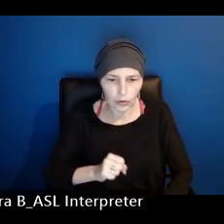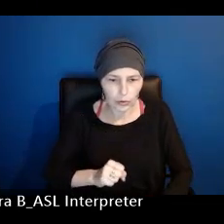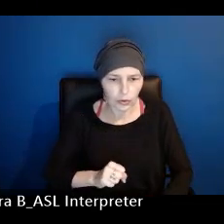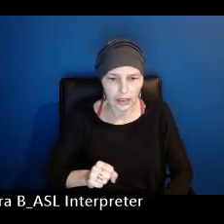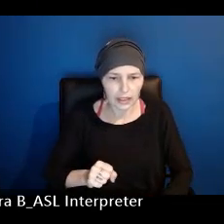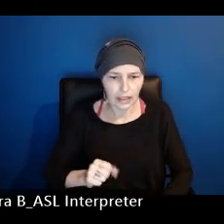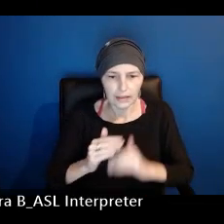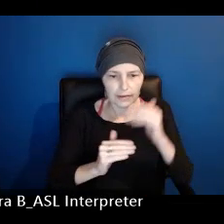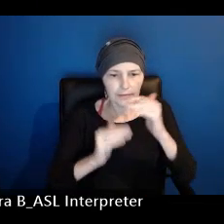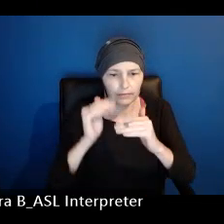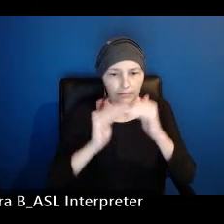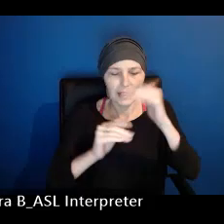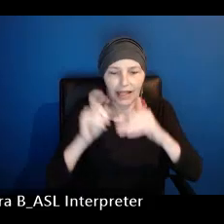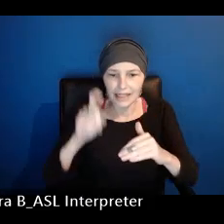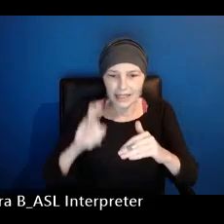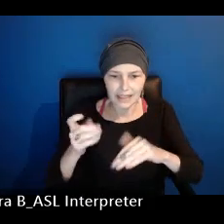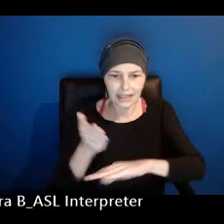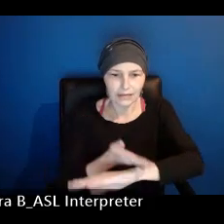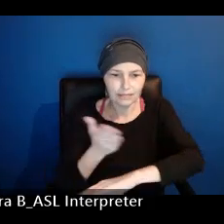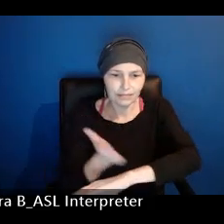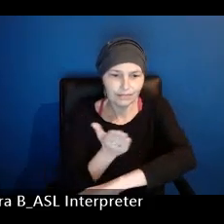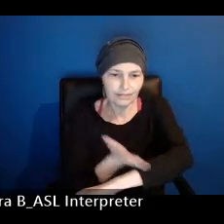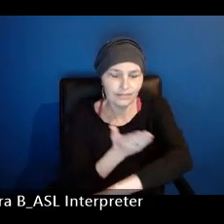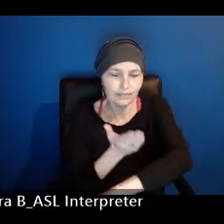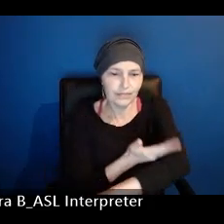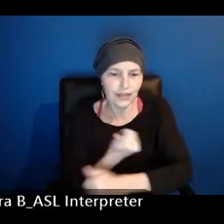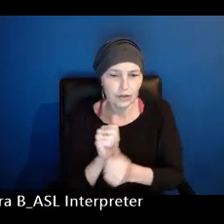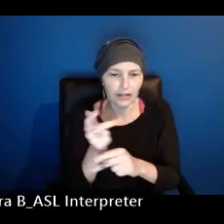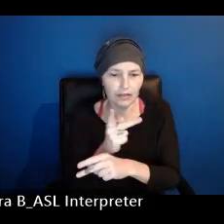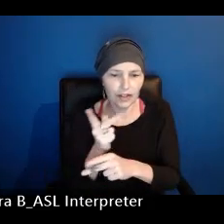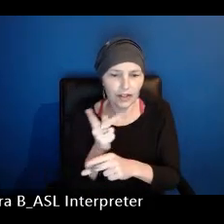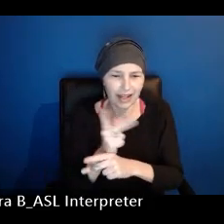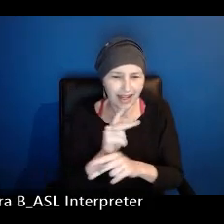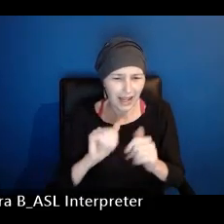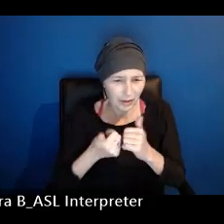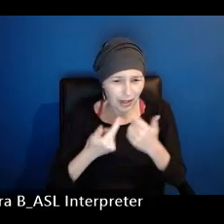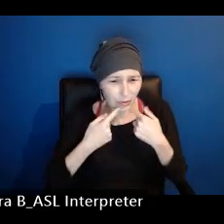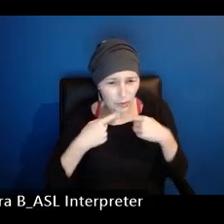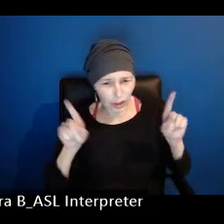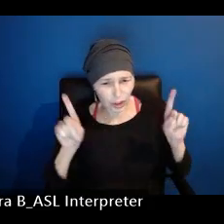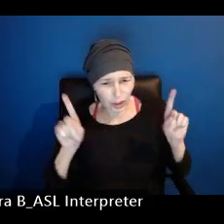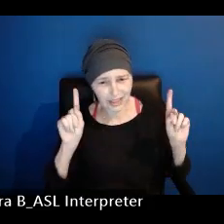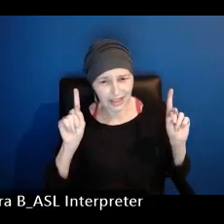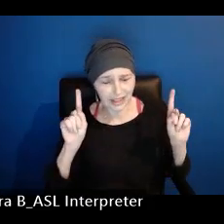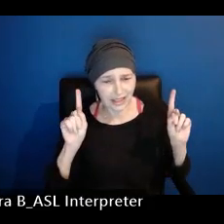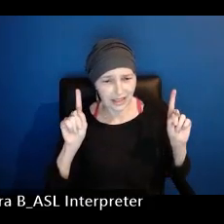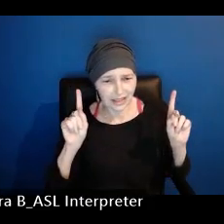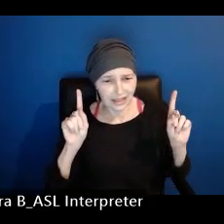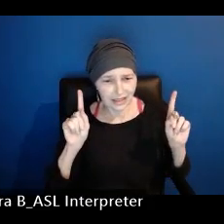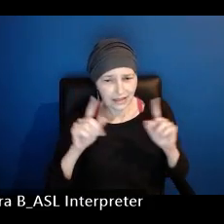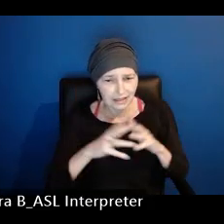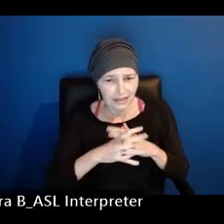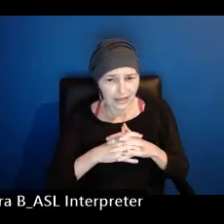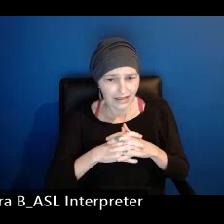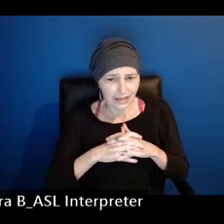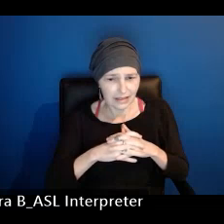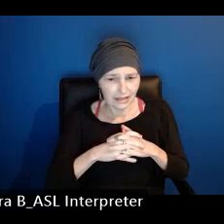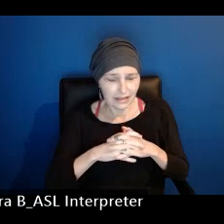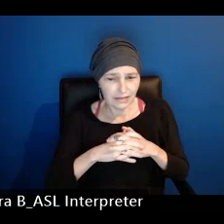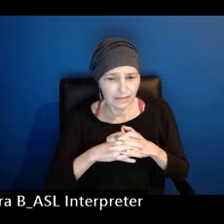to upgrade and try to figure out how that upgrading will work. But as